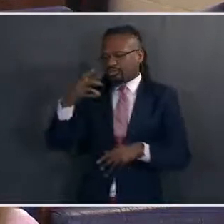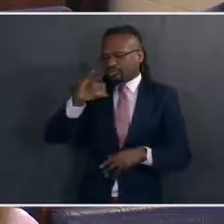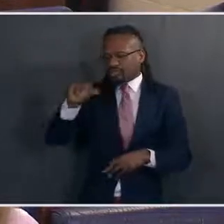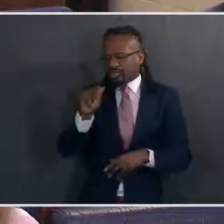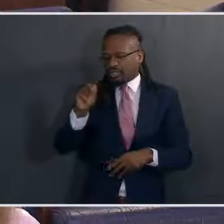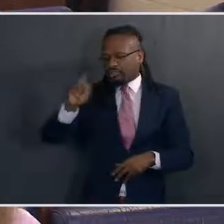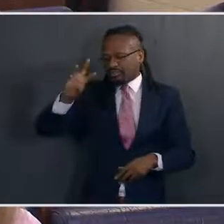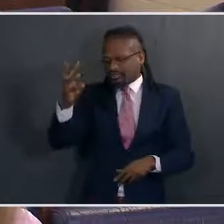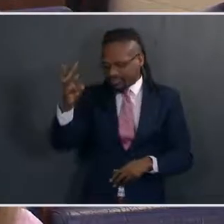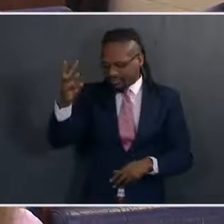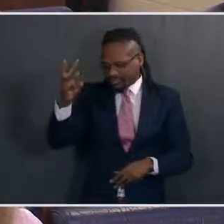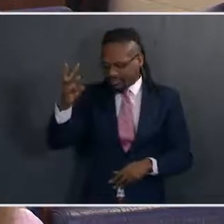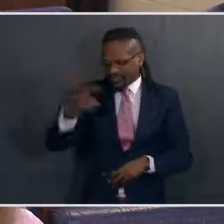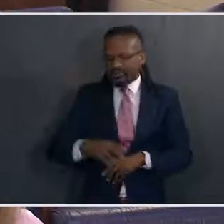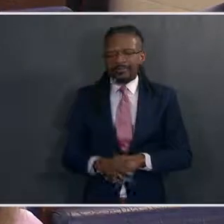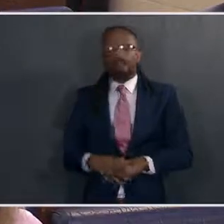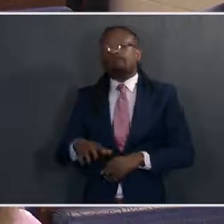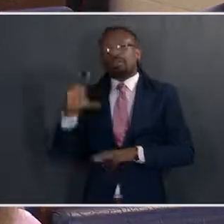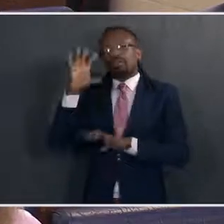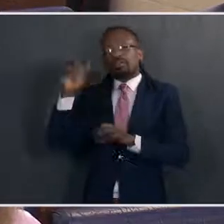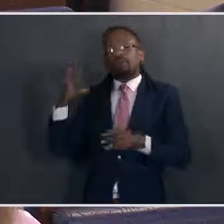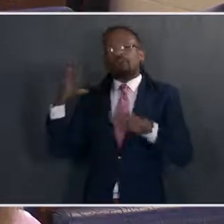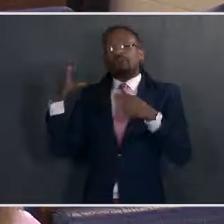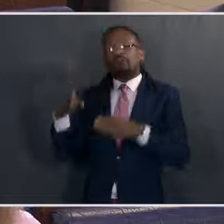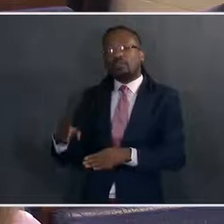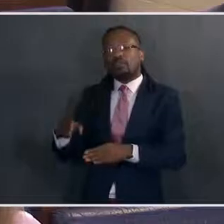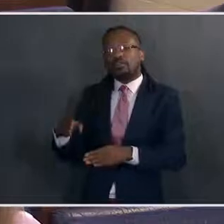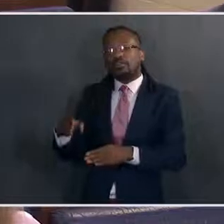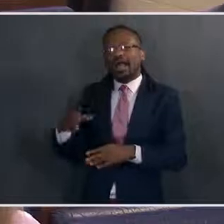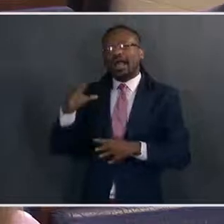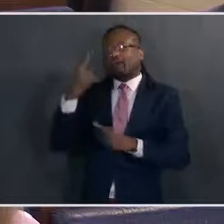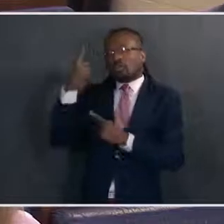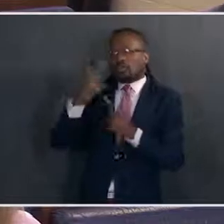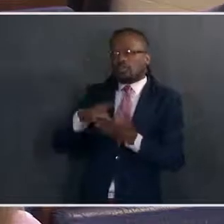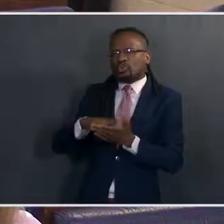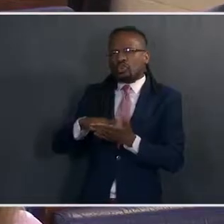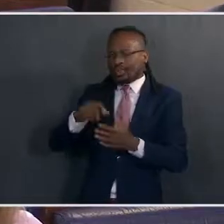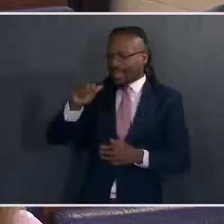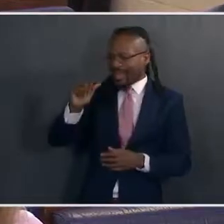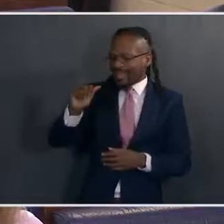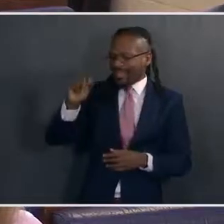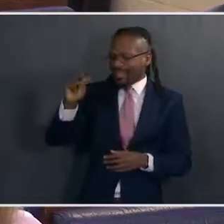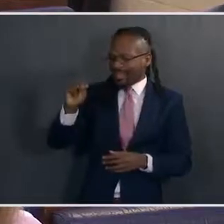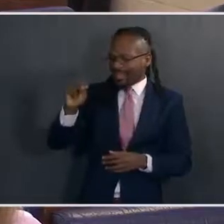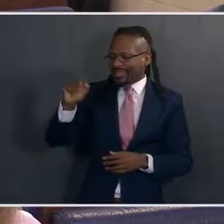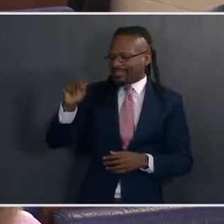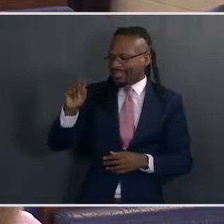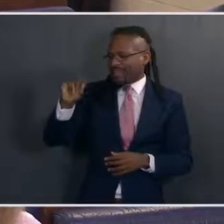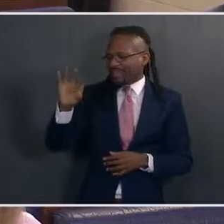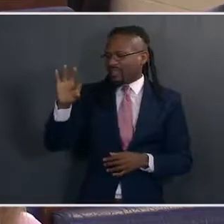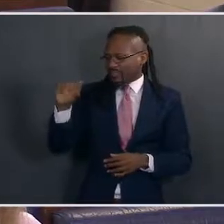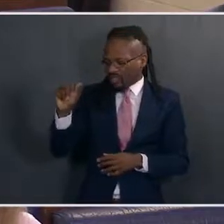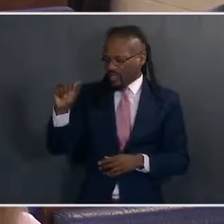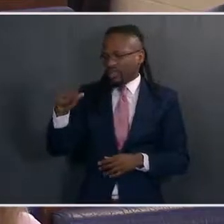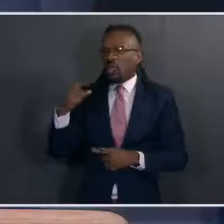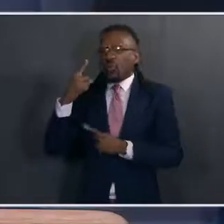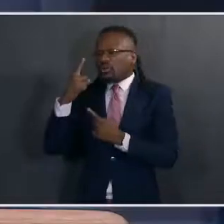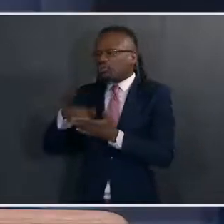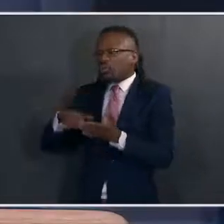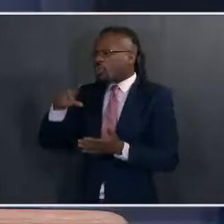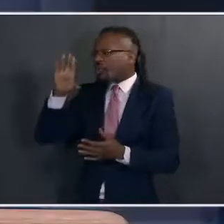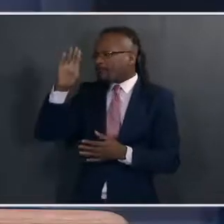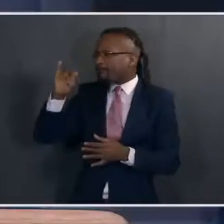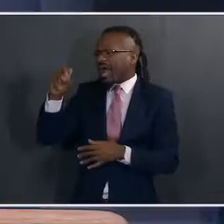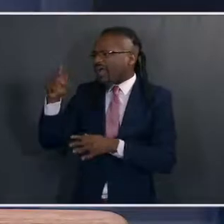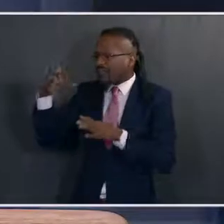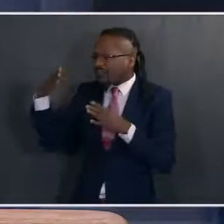focus on Antifa, and I'm wondering what President Biden has done to redirect an emphasis on right-wing extremism. Well,